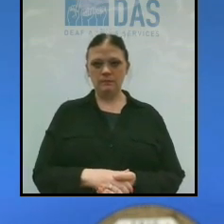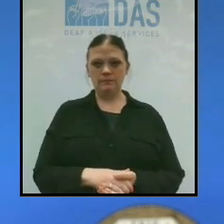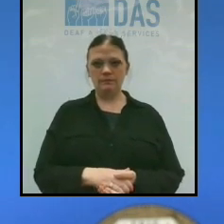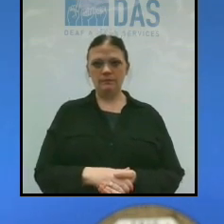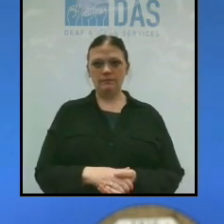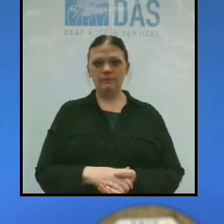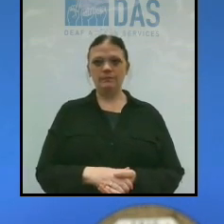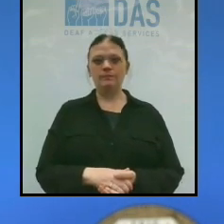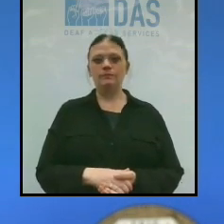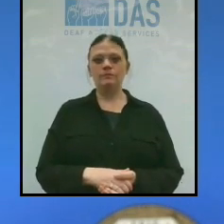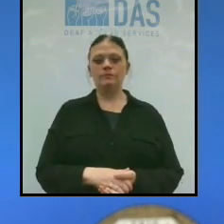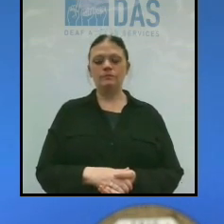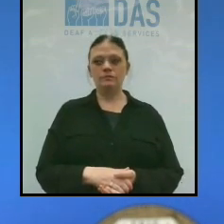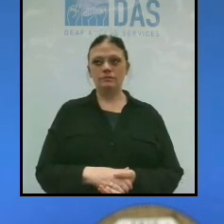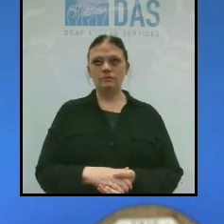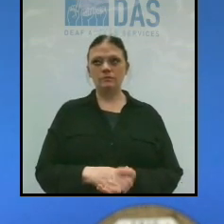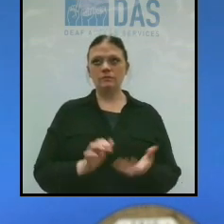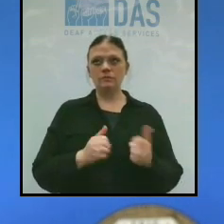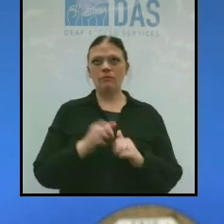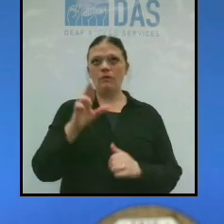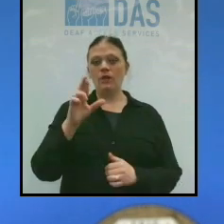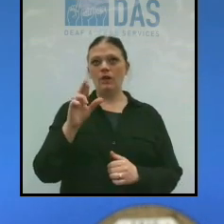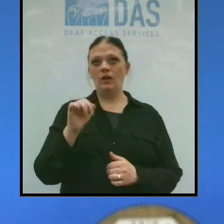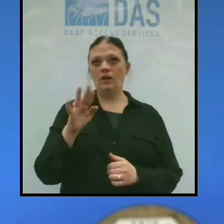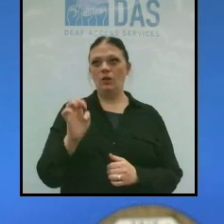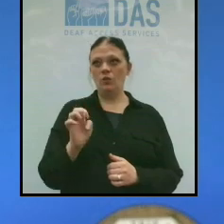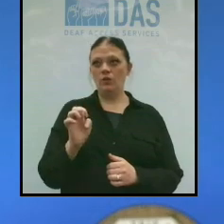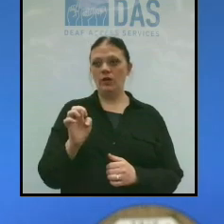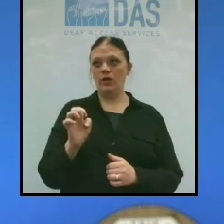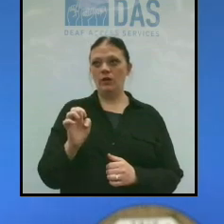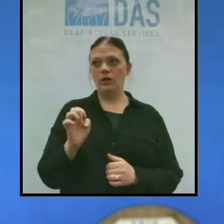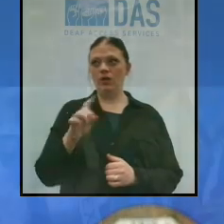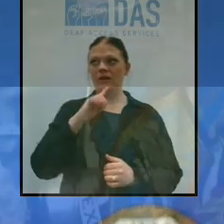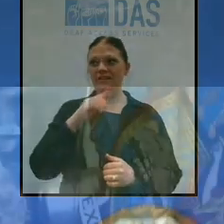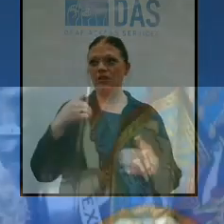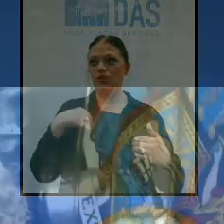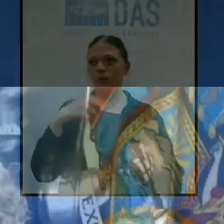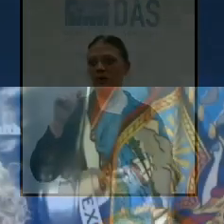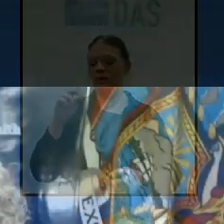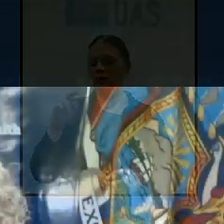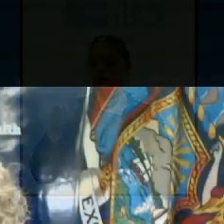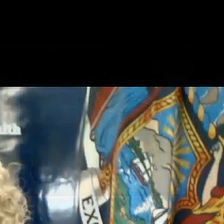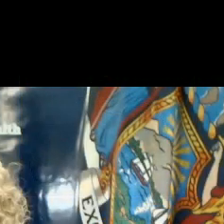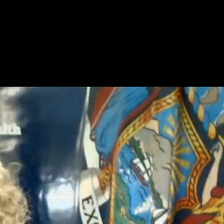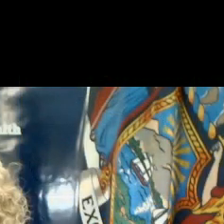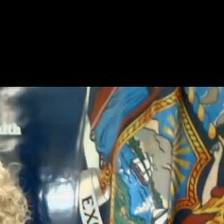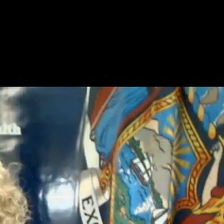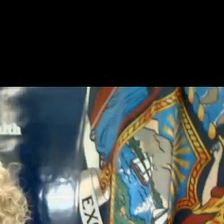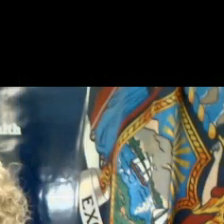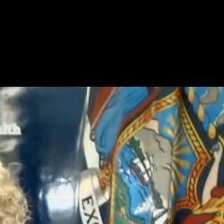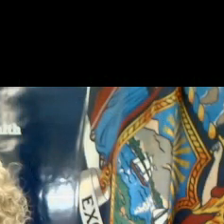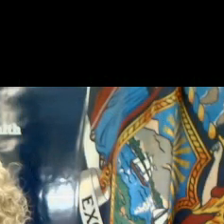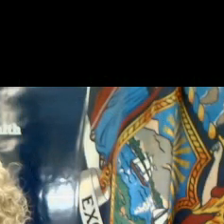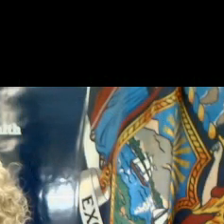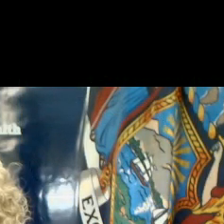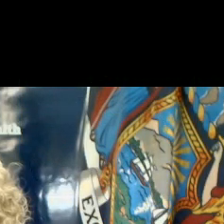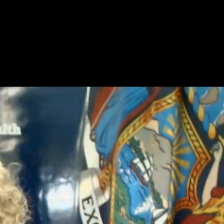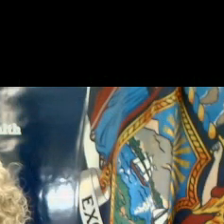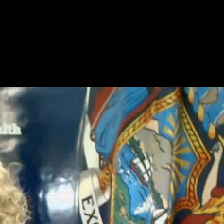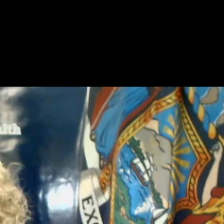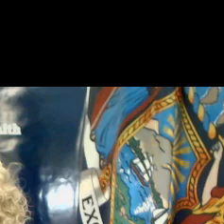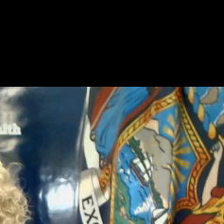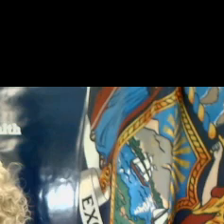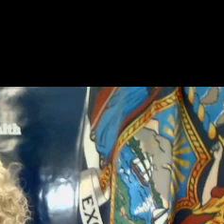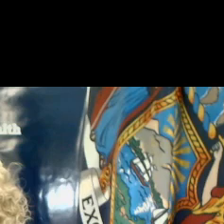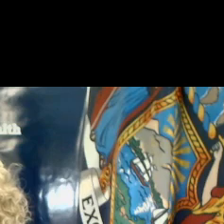see. So how rare would it be to have antibodies against the virus, and then those antibodies give you very little protection or no protection?